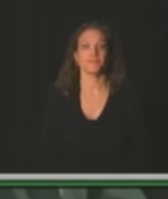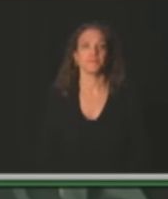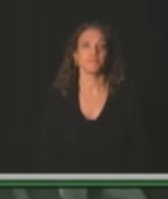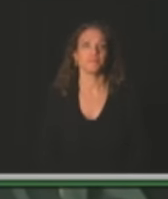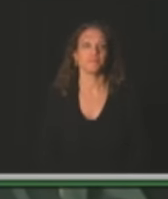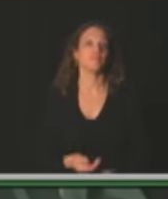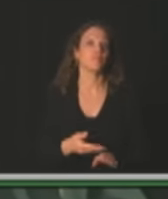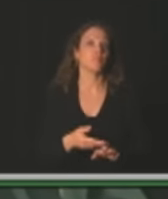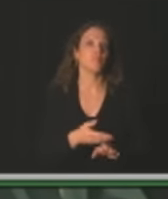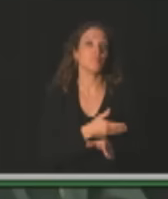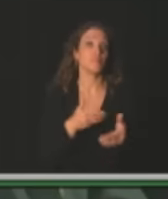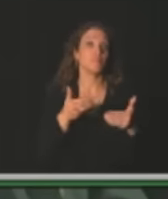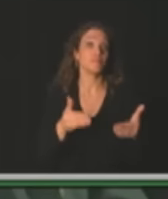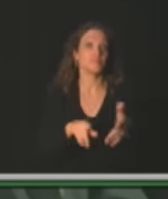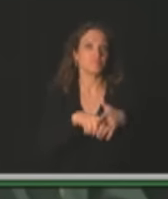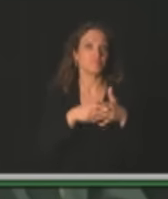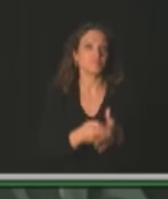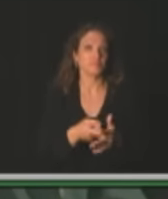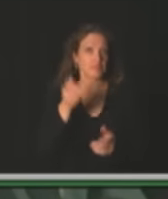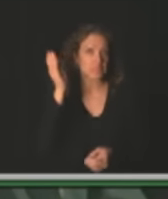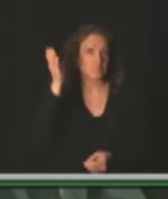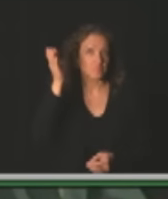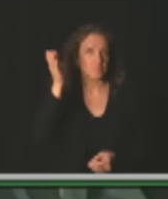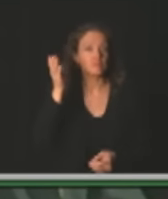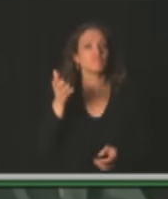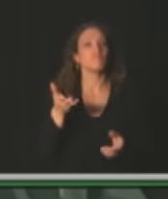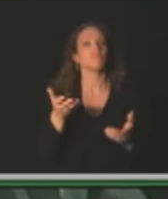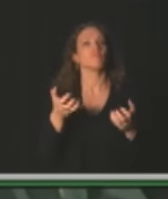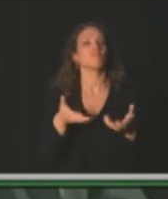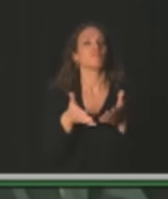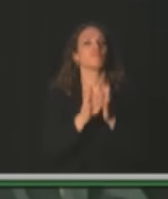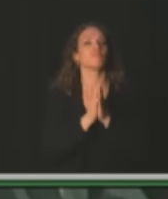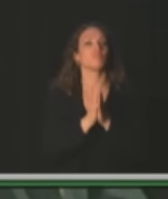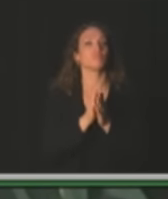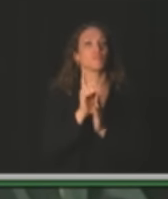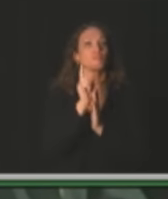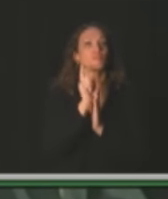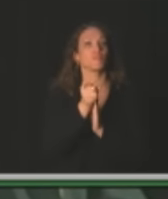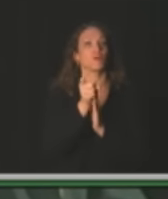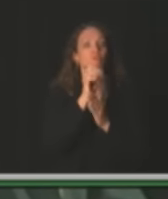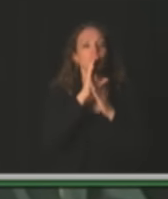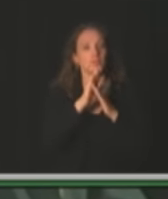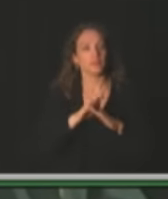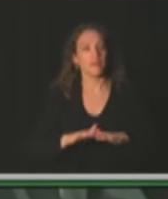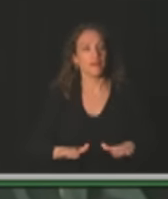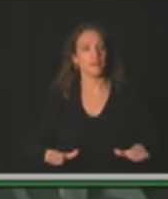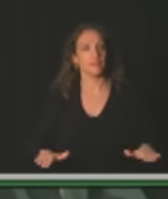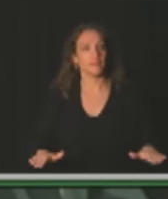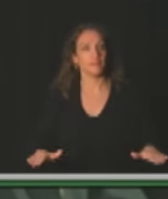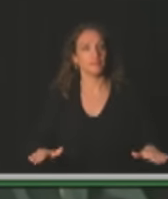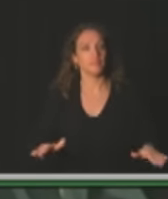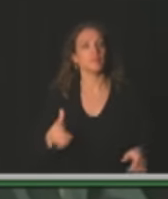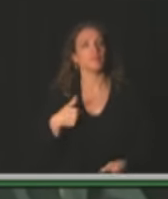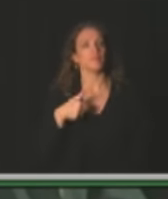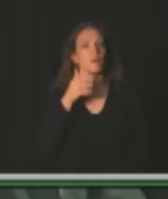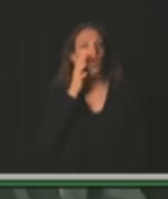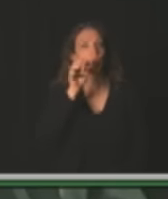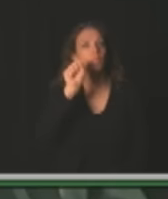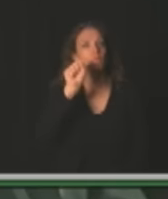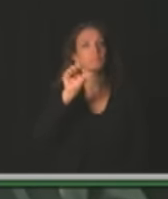Before I begin, I would like to ask for a moment of silence while I read the